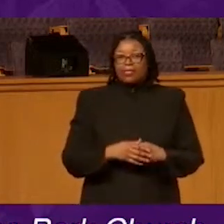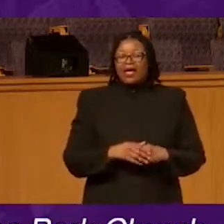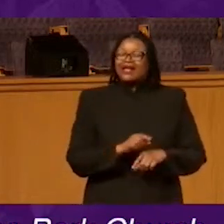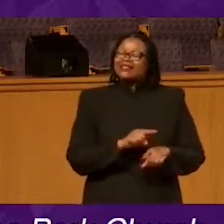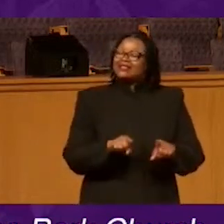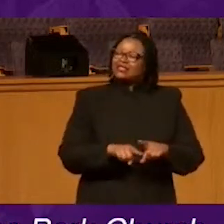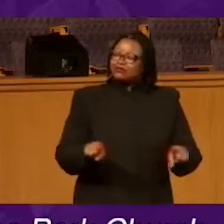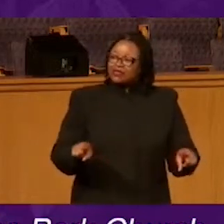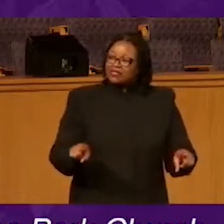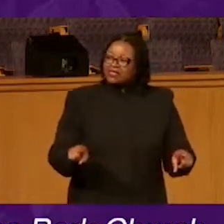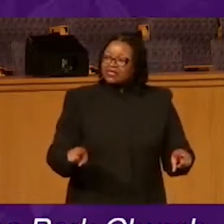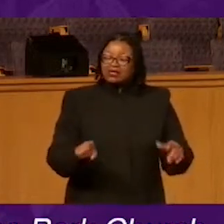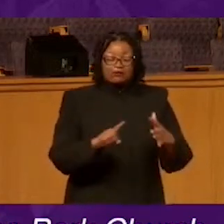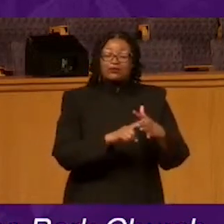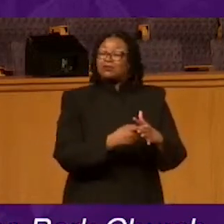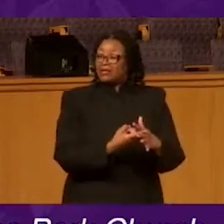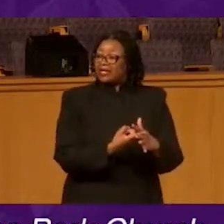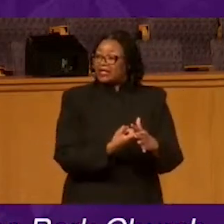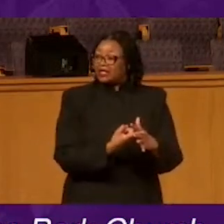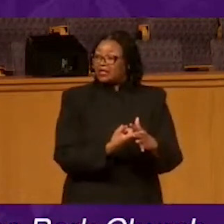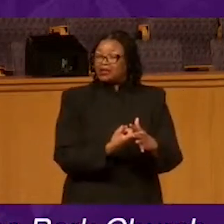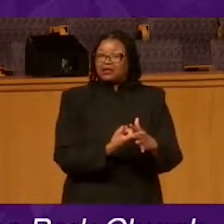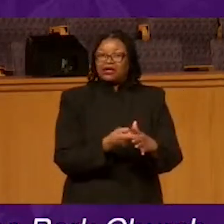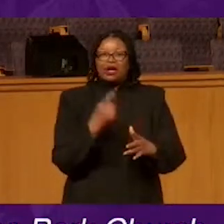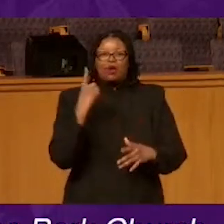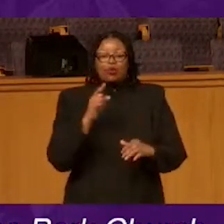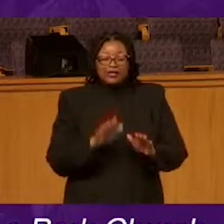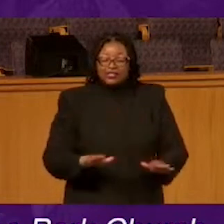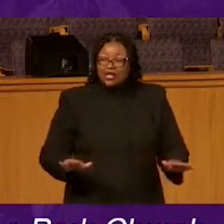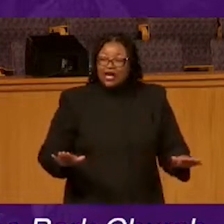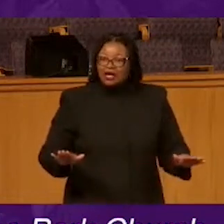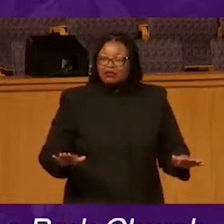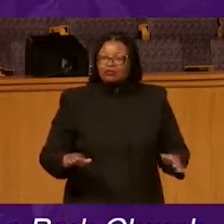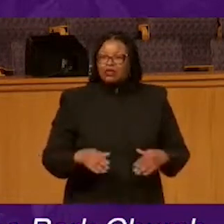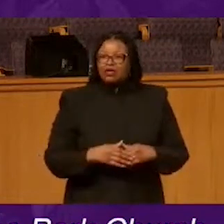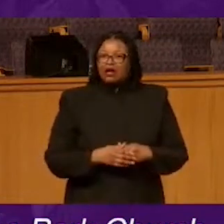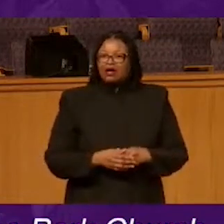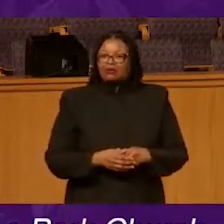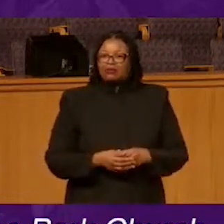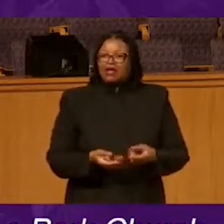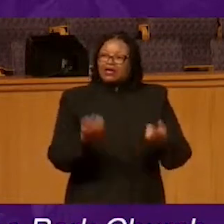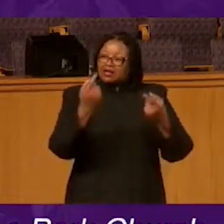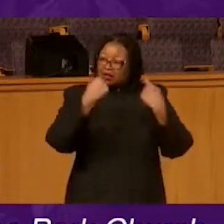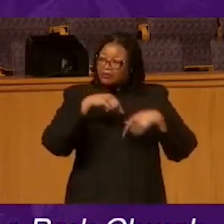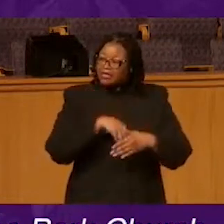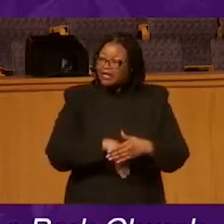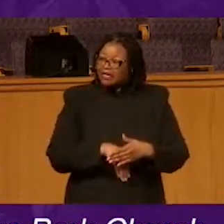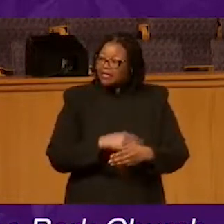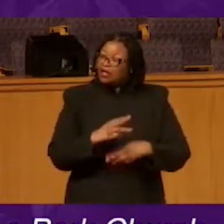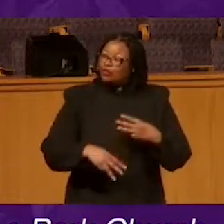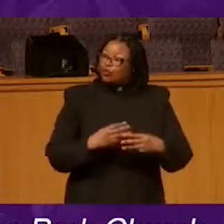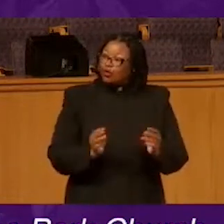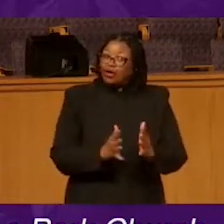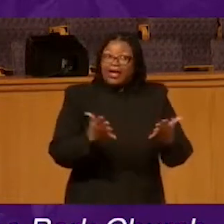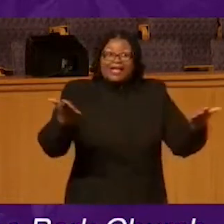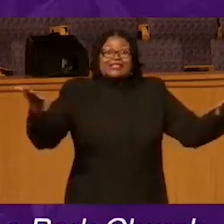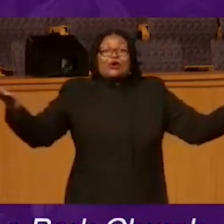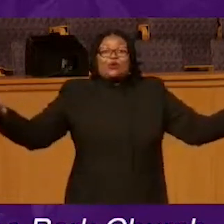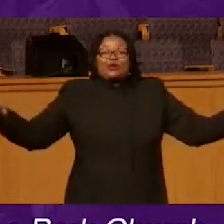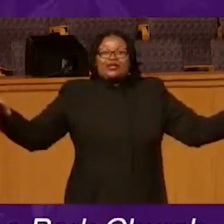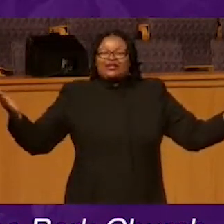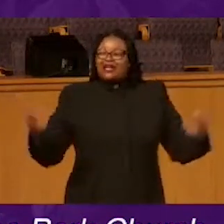are from the very beginning. One child enters the world with hands open. The other child enters the